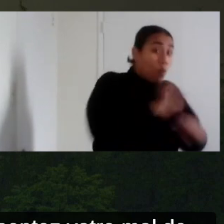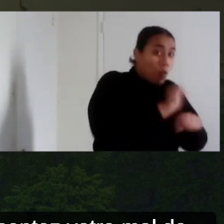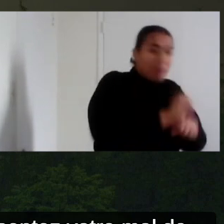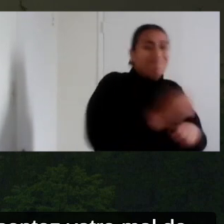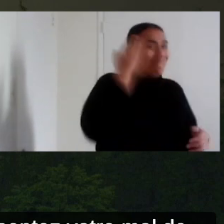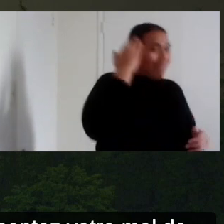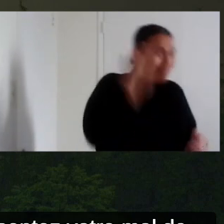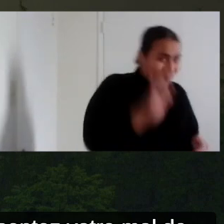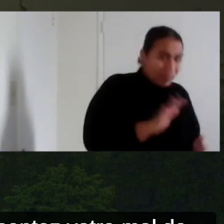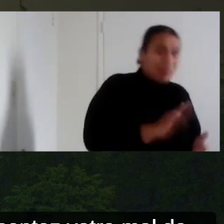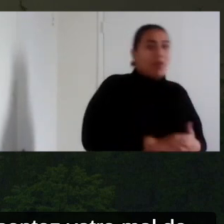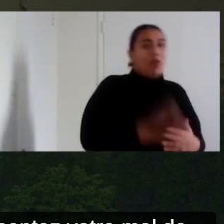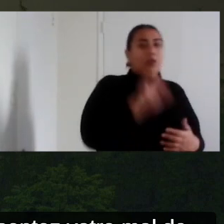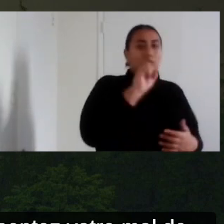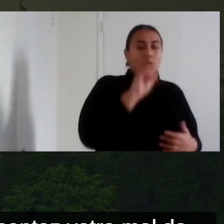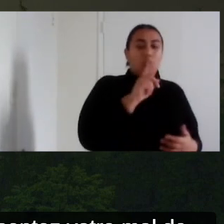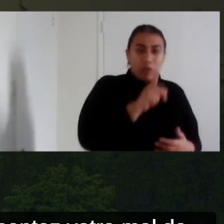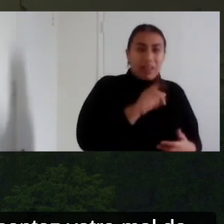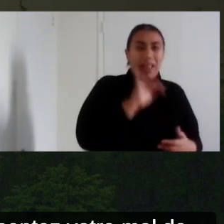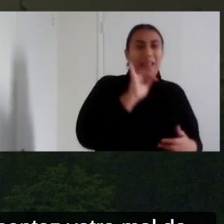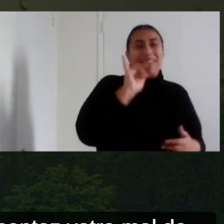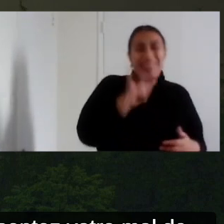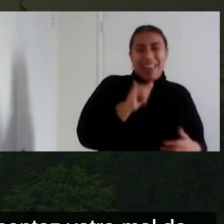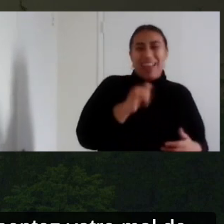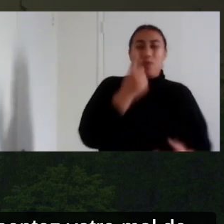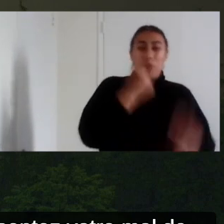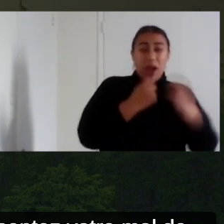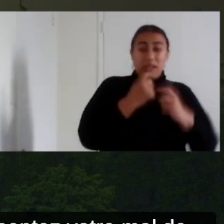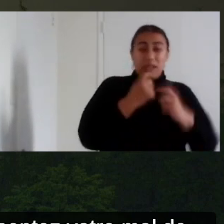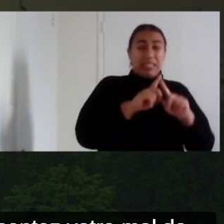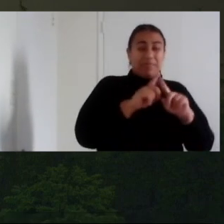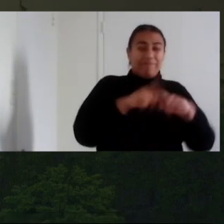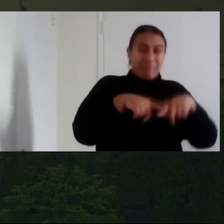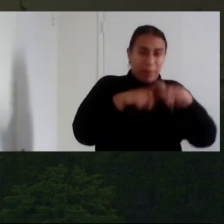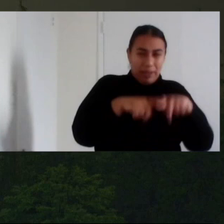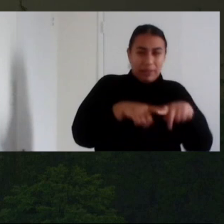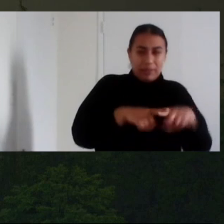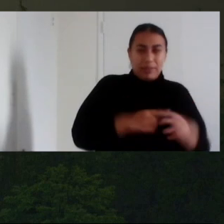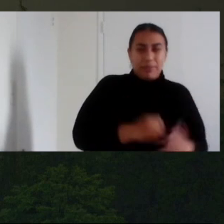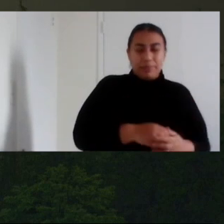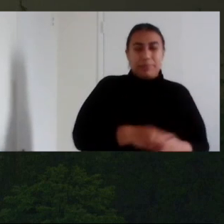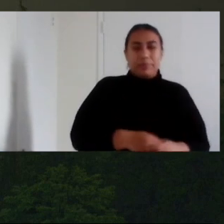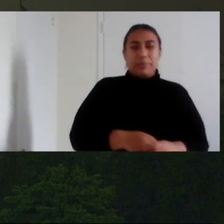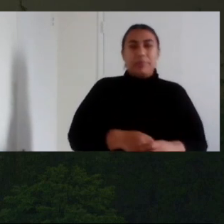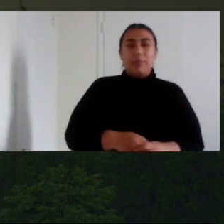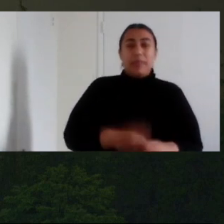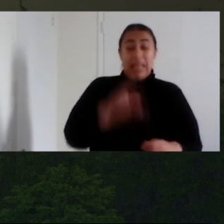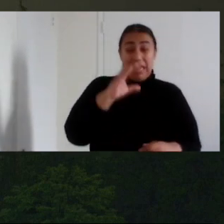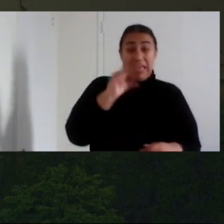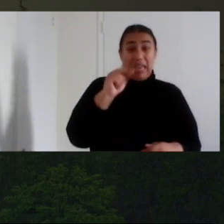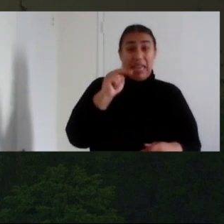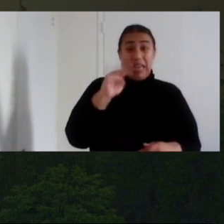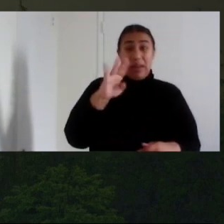physicians will tell their patients, the minute you feel your headache coming on, take this medication. Fingers crossed, the doctor's thinking,